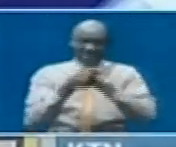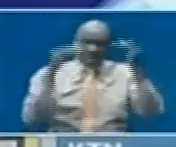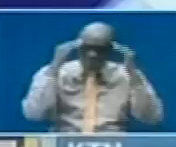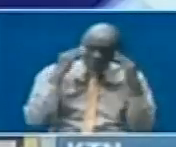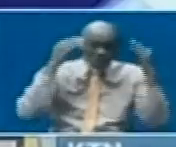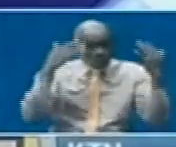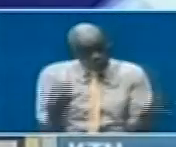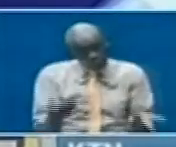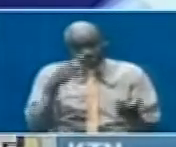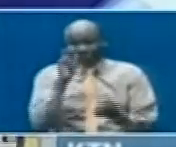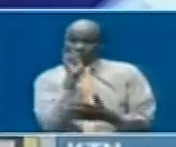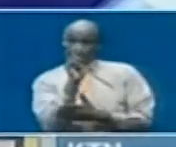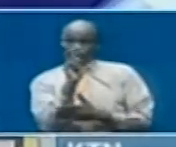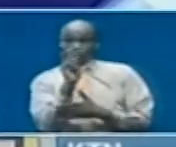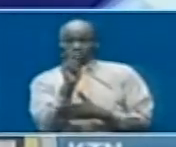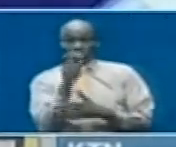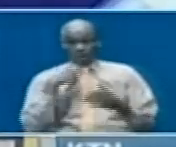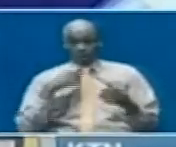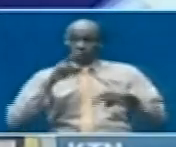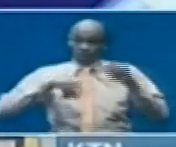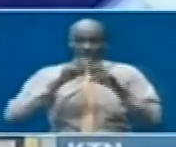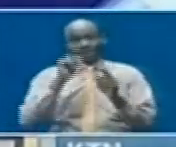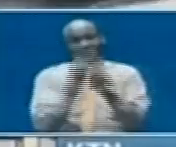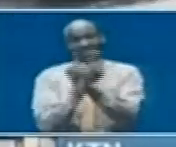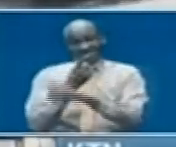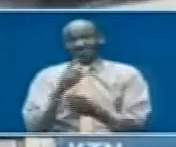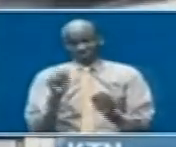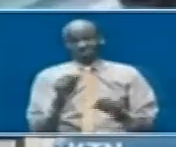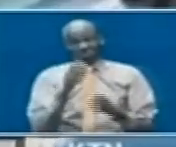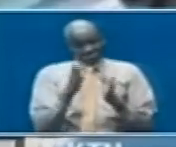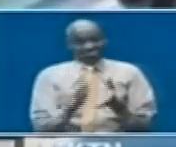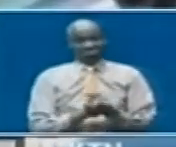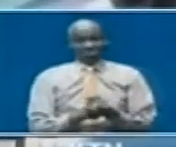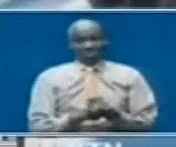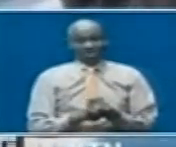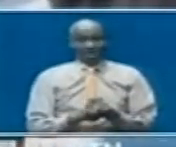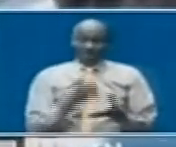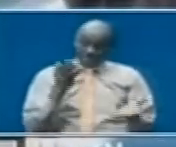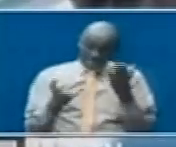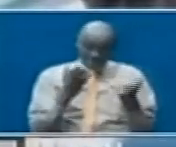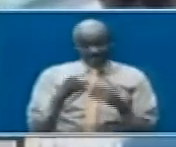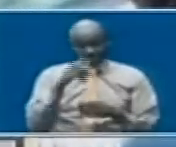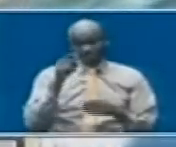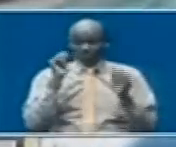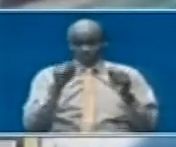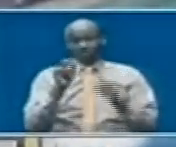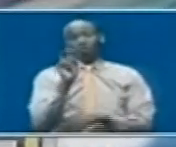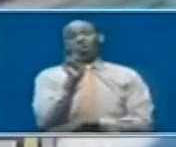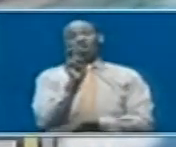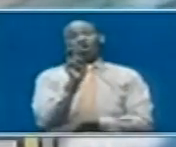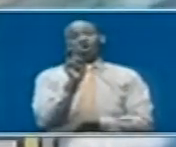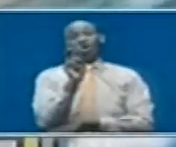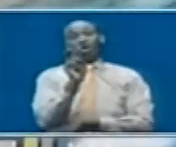or are they going to be watching the proceedings in their hotel rooms? It is likely that they might end up watching